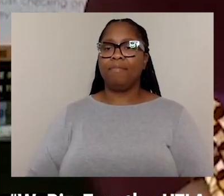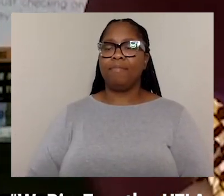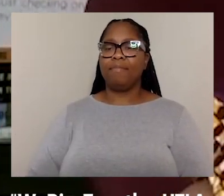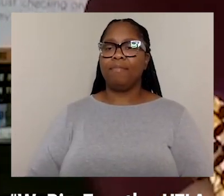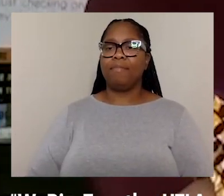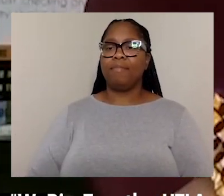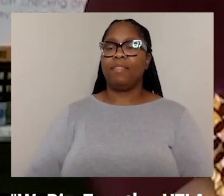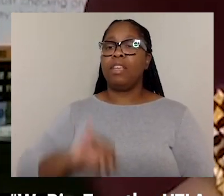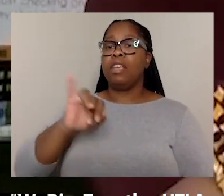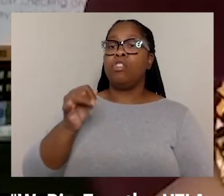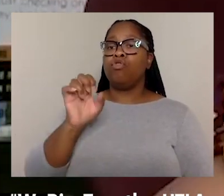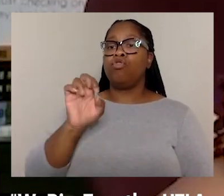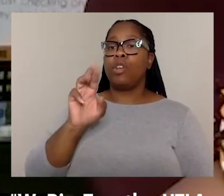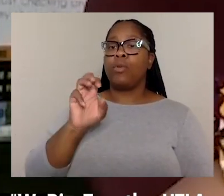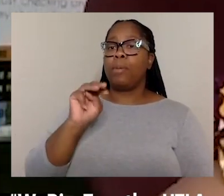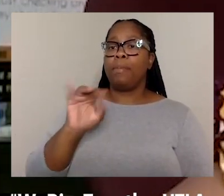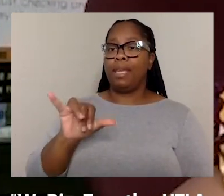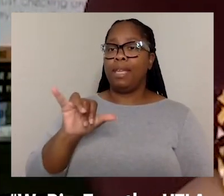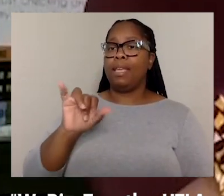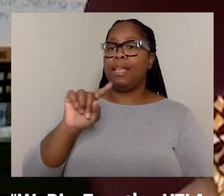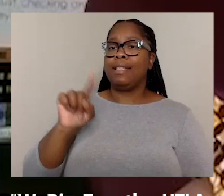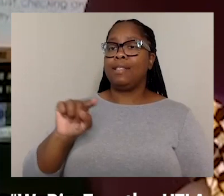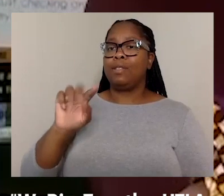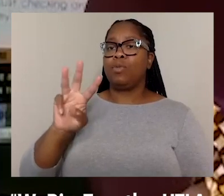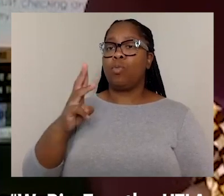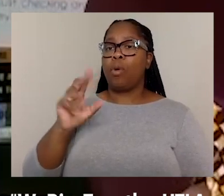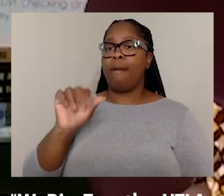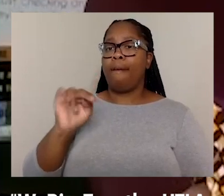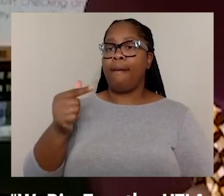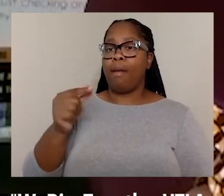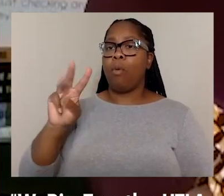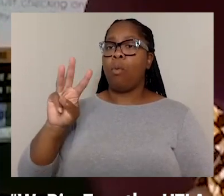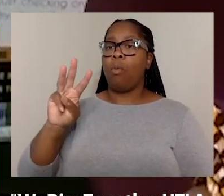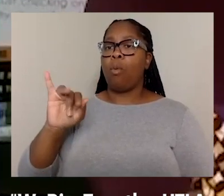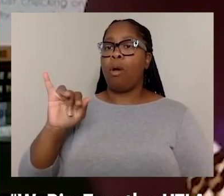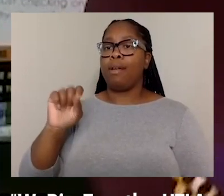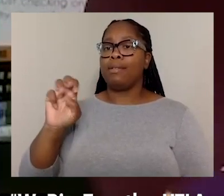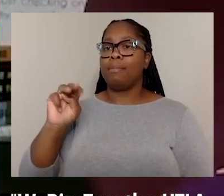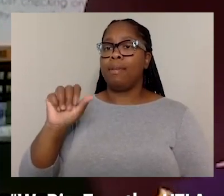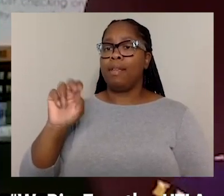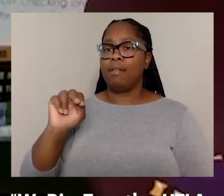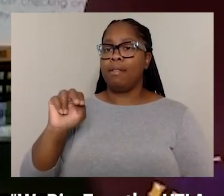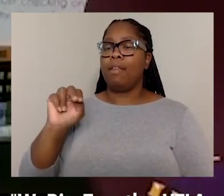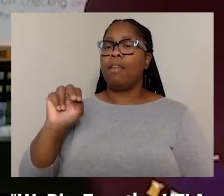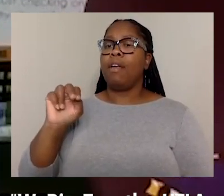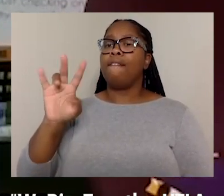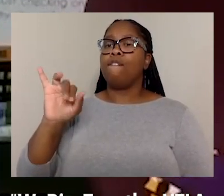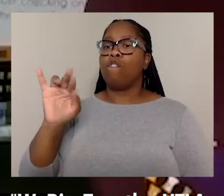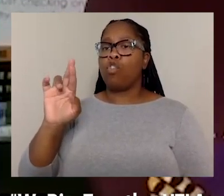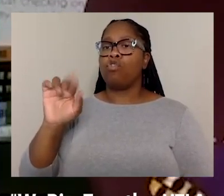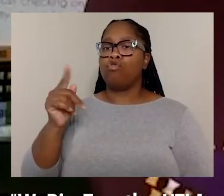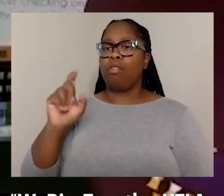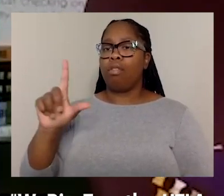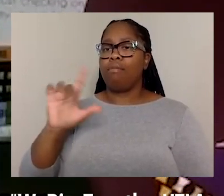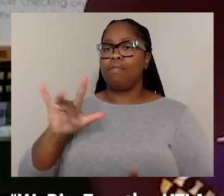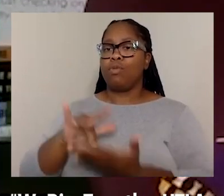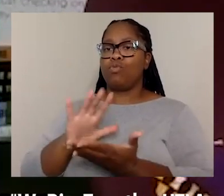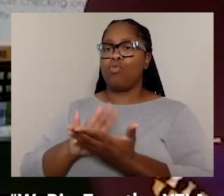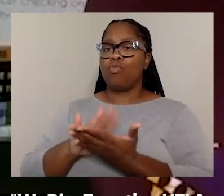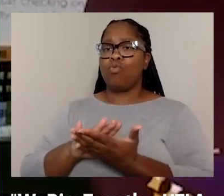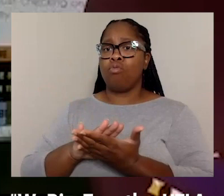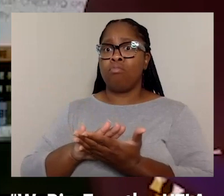And Jeremy Zwang Weissman, Virgil Middle School. We